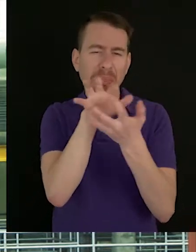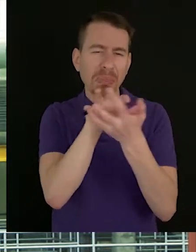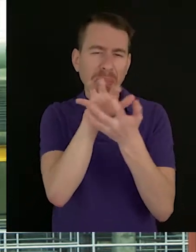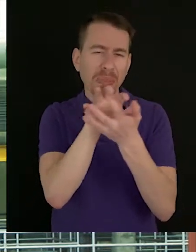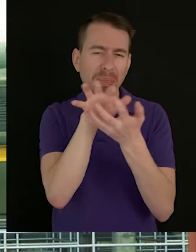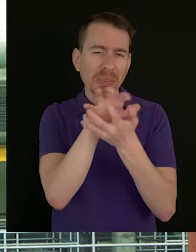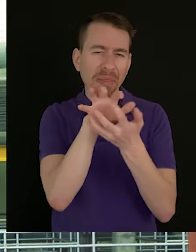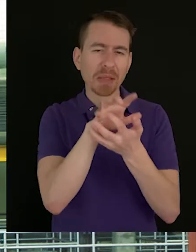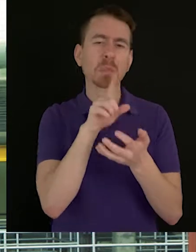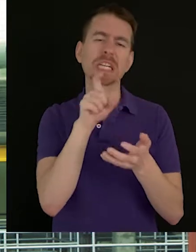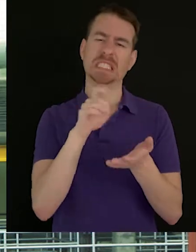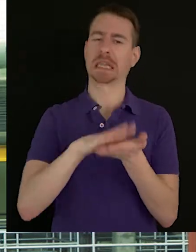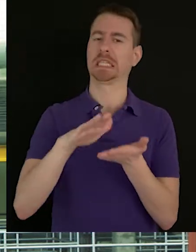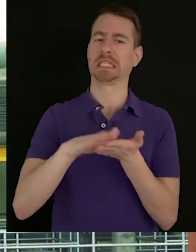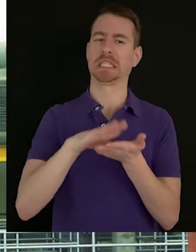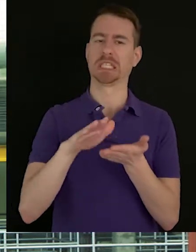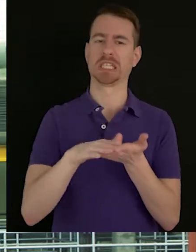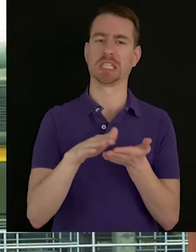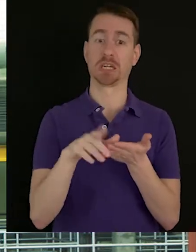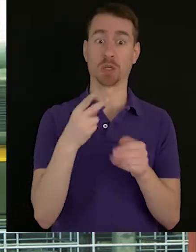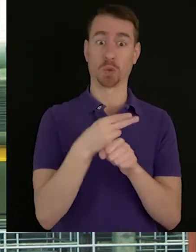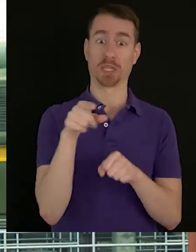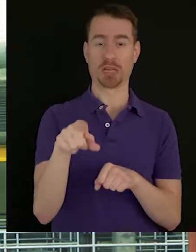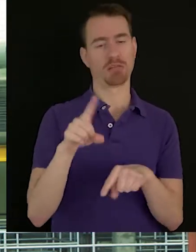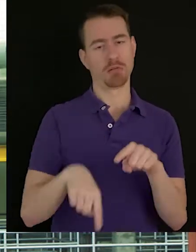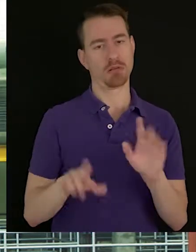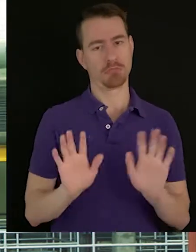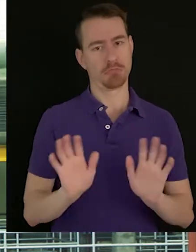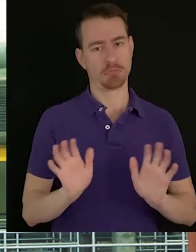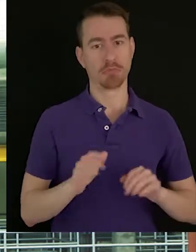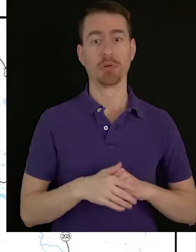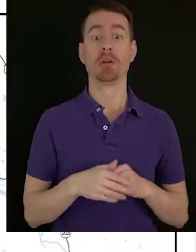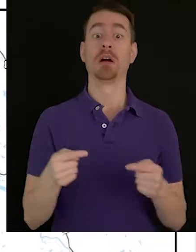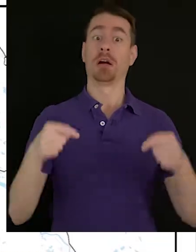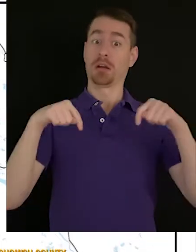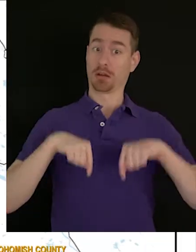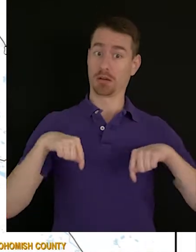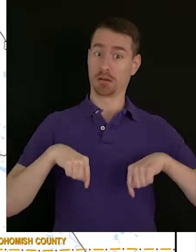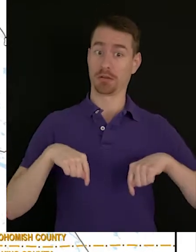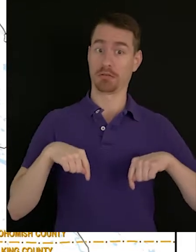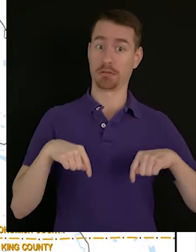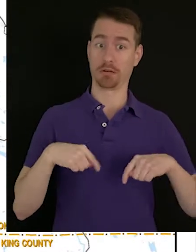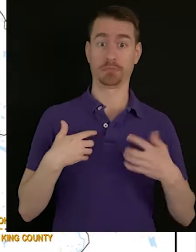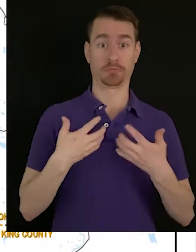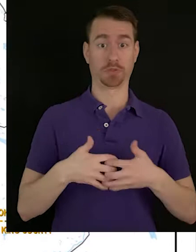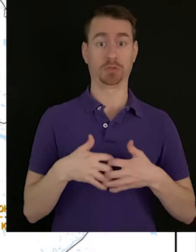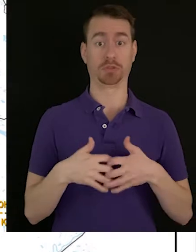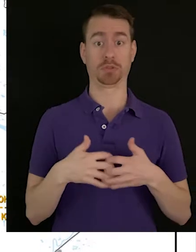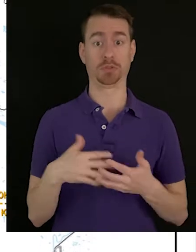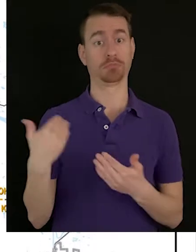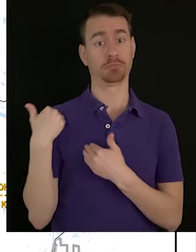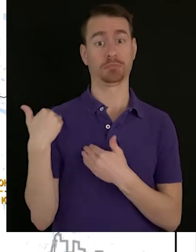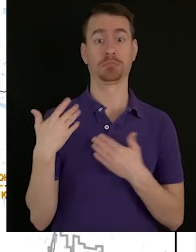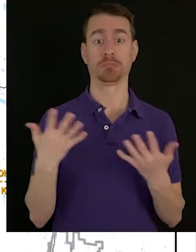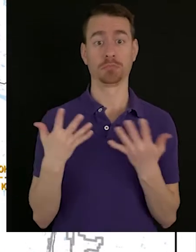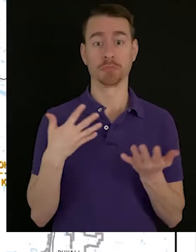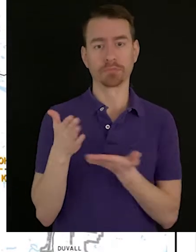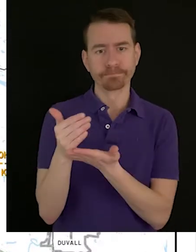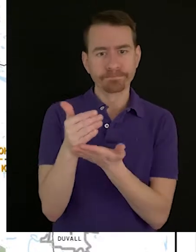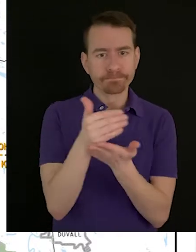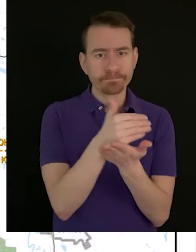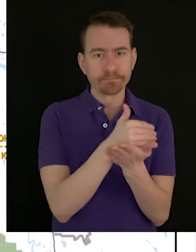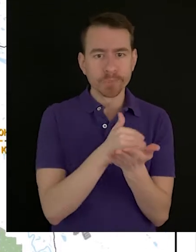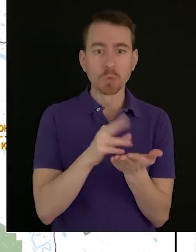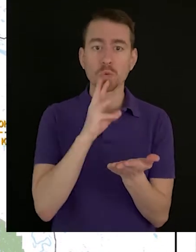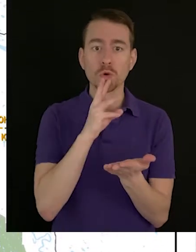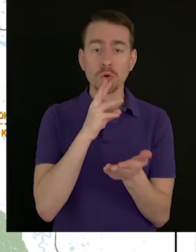water. Nevertheless, there's lots of stuff that needs to be cleaned out in this water. King County Wastewater Treatment Division is responsible for